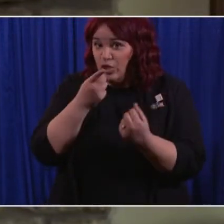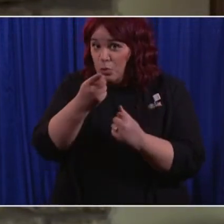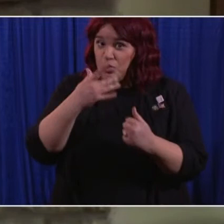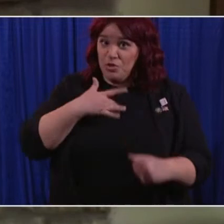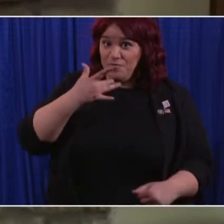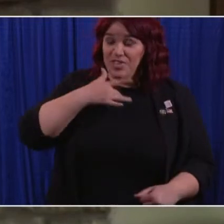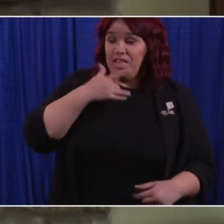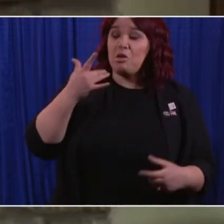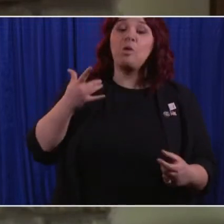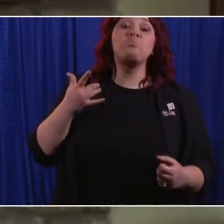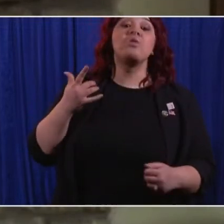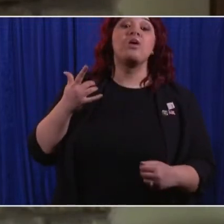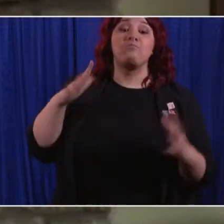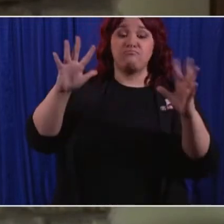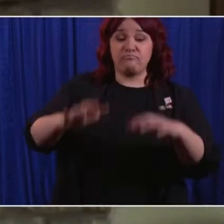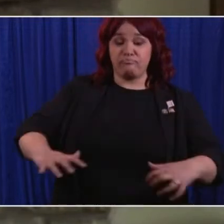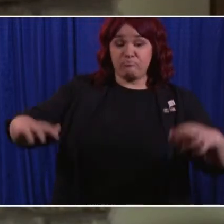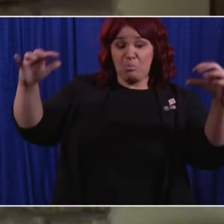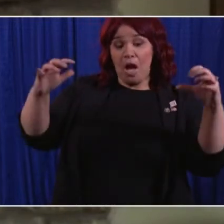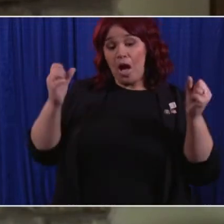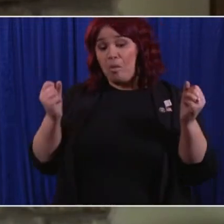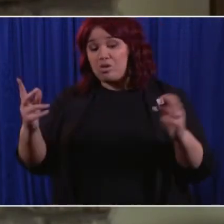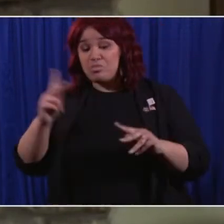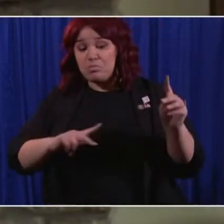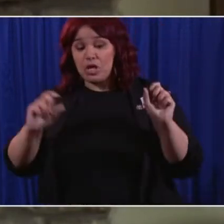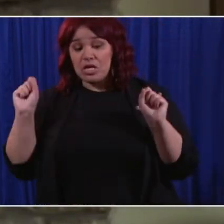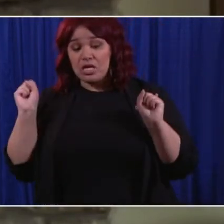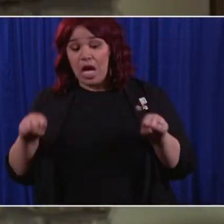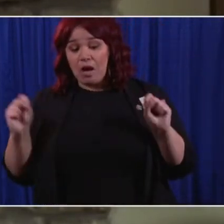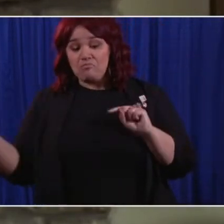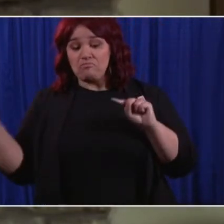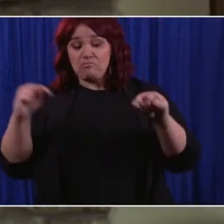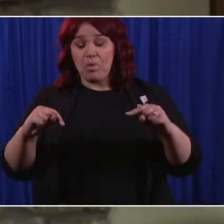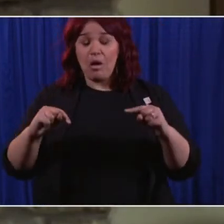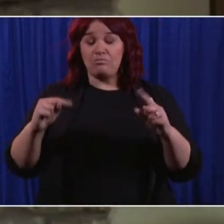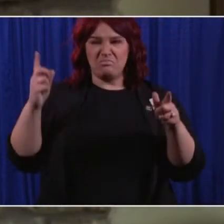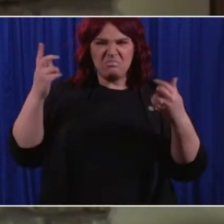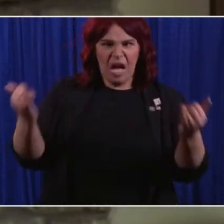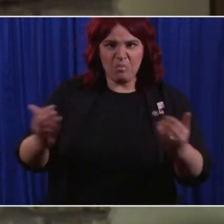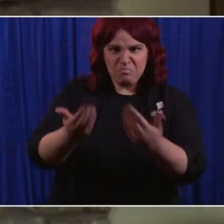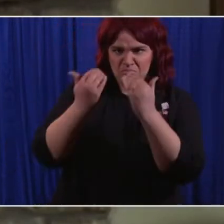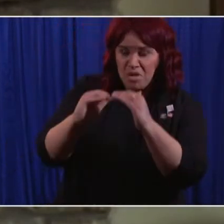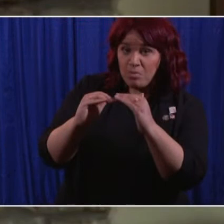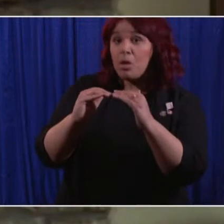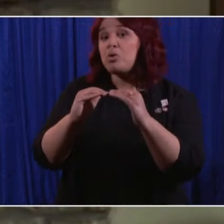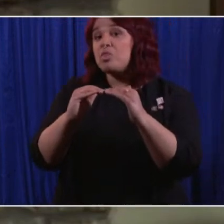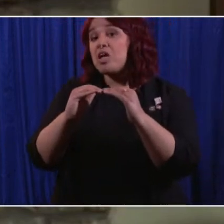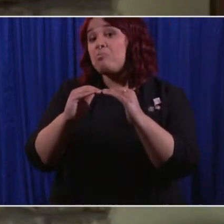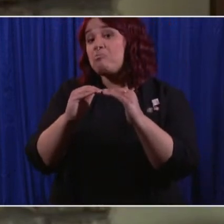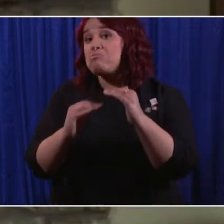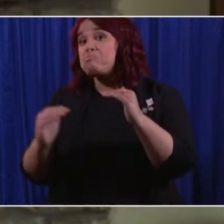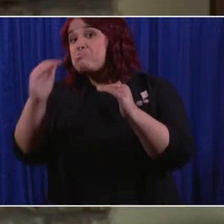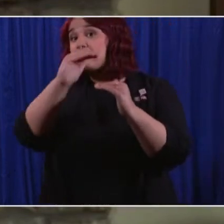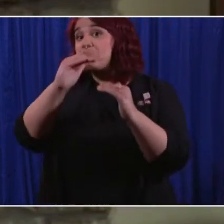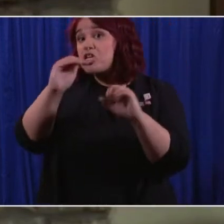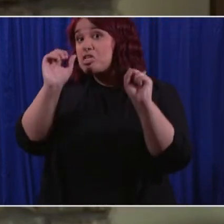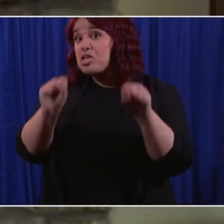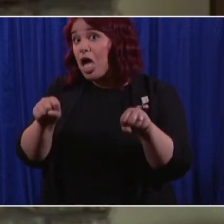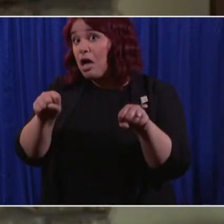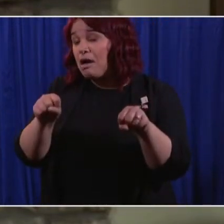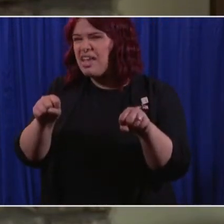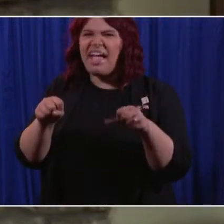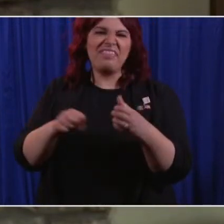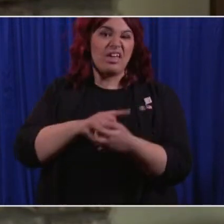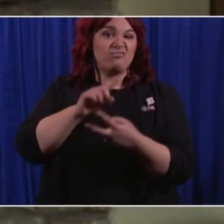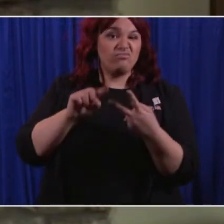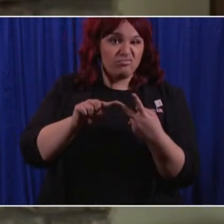allowable attendance pretty quickly if things continue in the same direction? And by the time we get into the summer, do